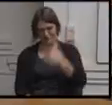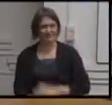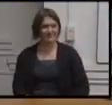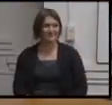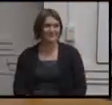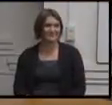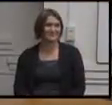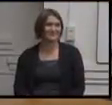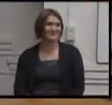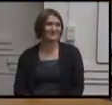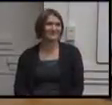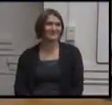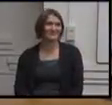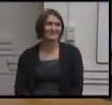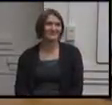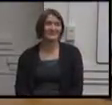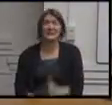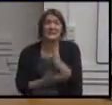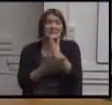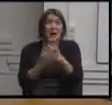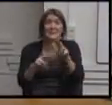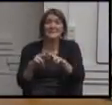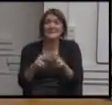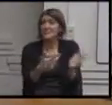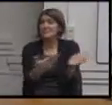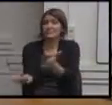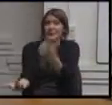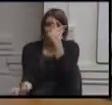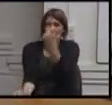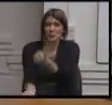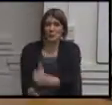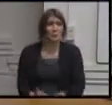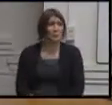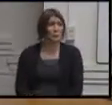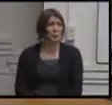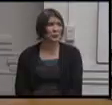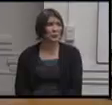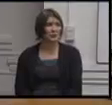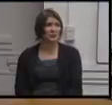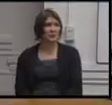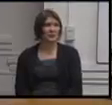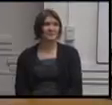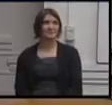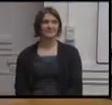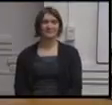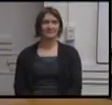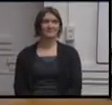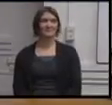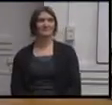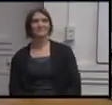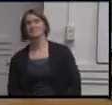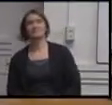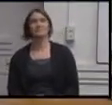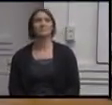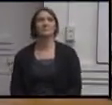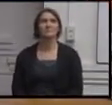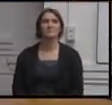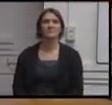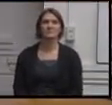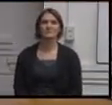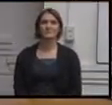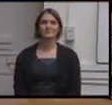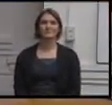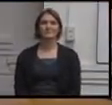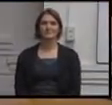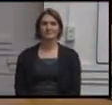table, that'd be great. If only some of you want to take the table, that's okay too. We got 7 or 8 remaining, so. Well, if you all